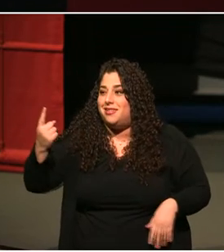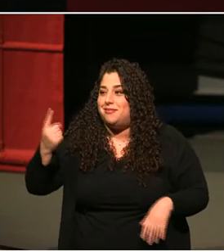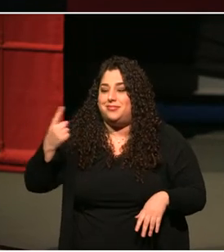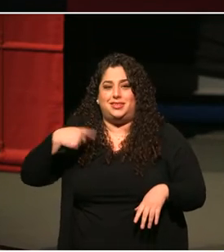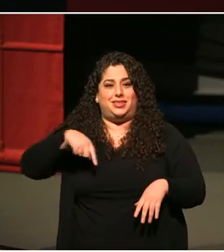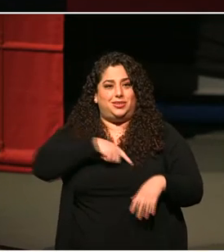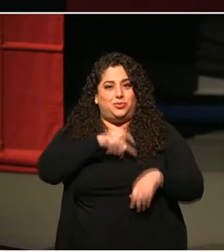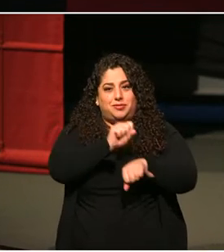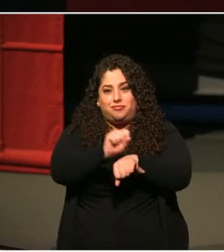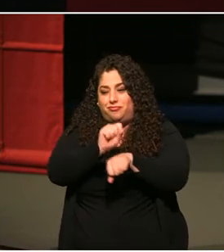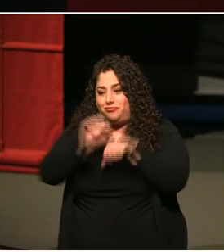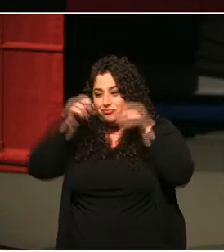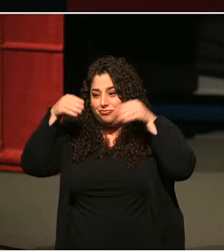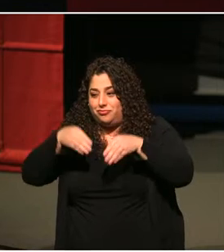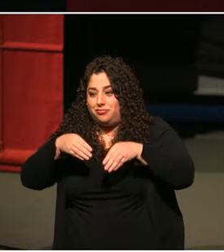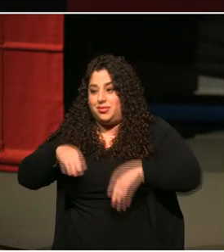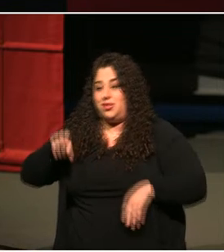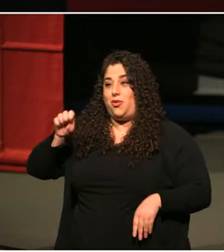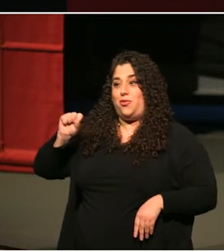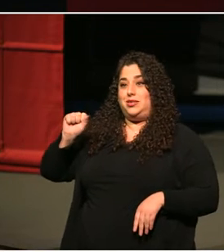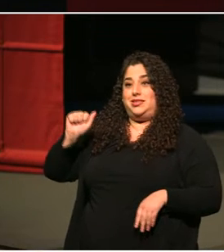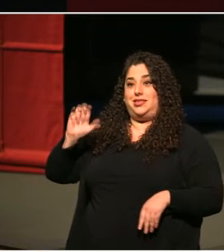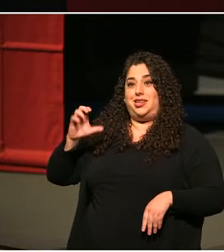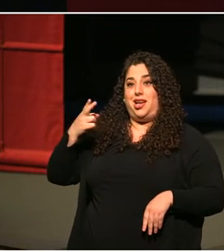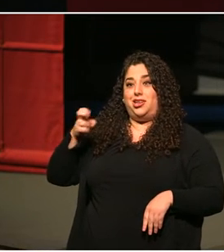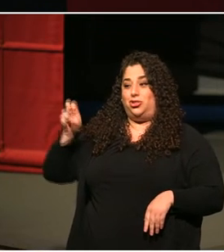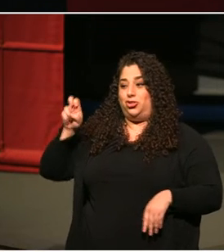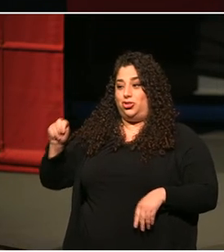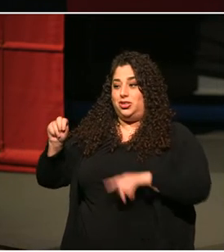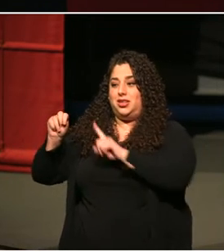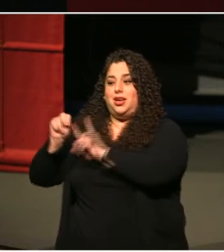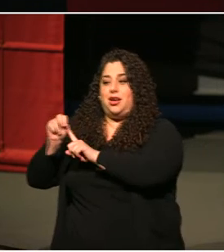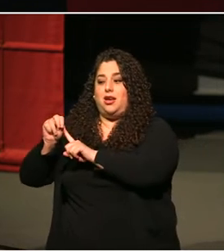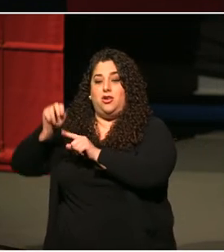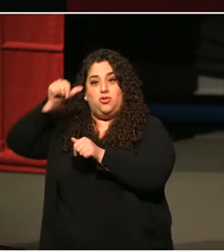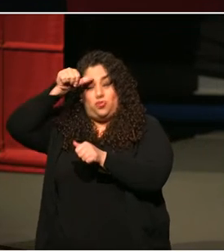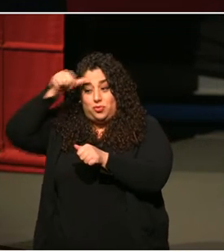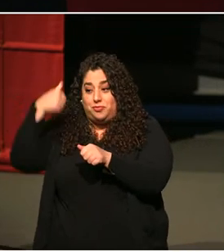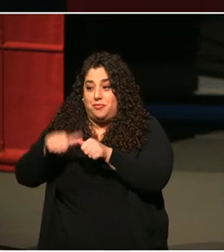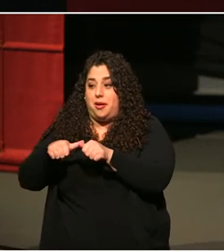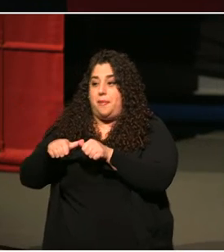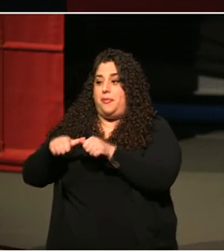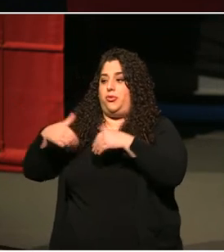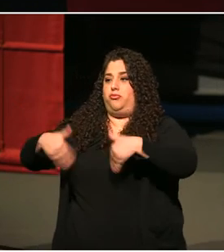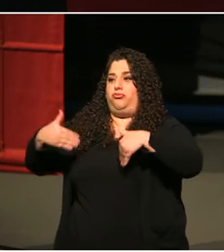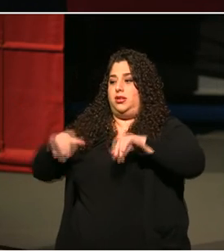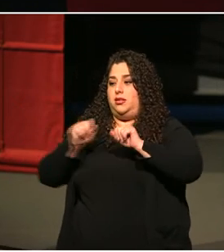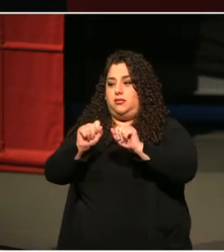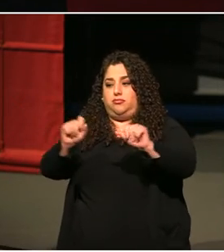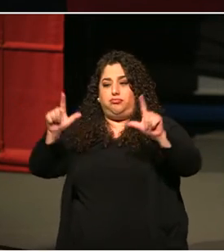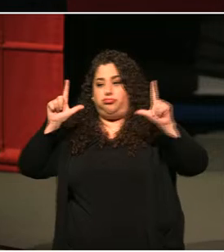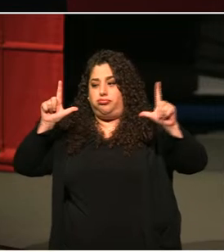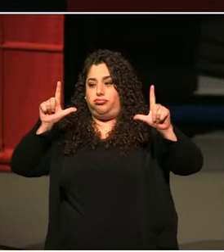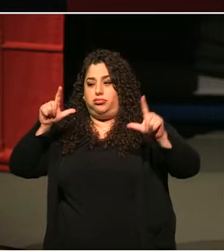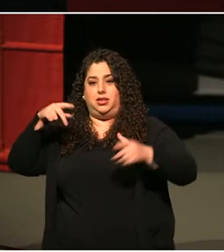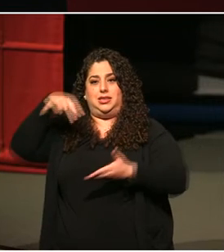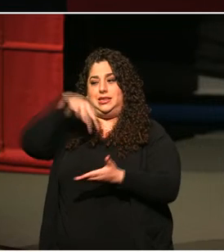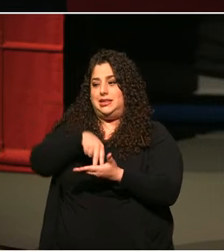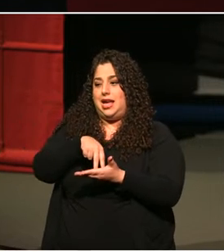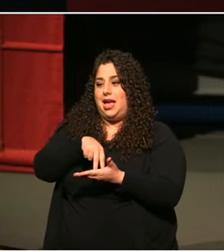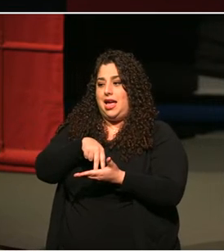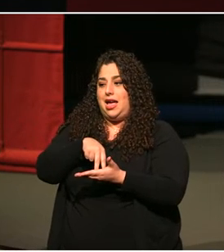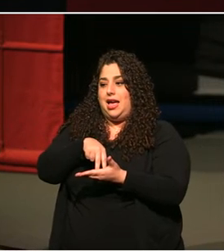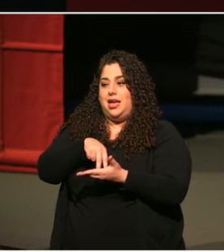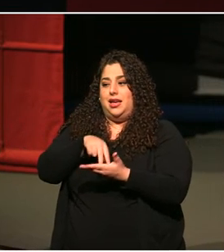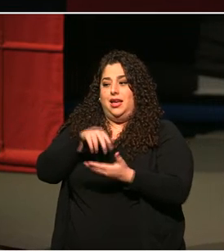Sacheen so bravely standing on the Oscars stage to decline the Academy Award. You can also see this footage